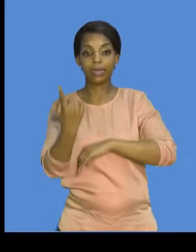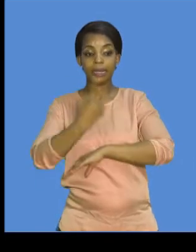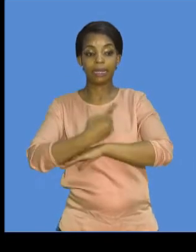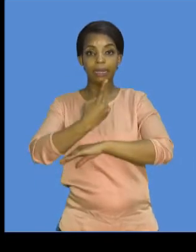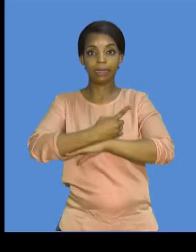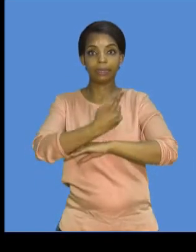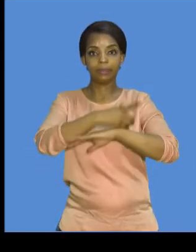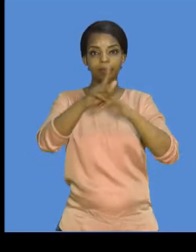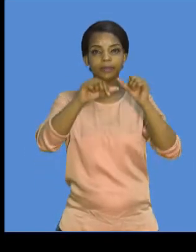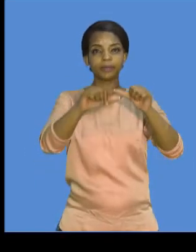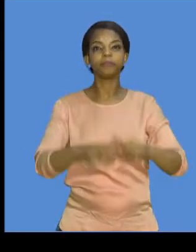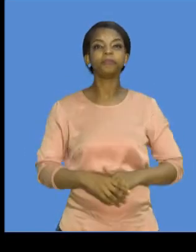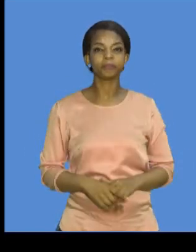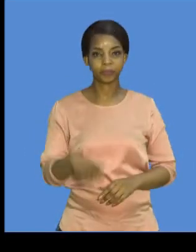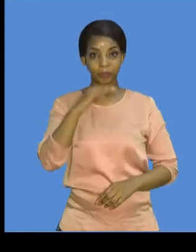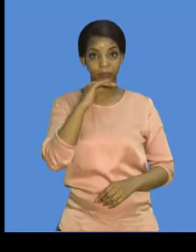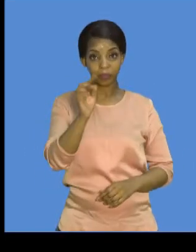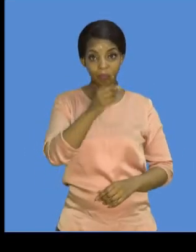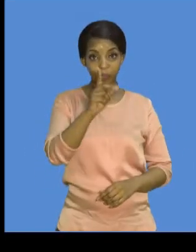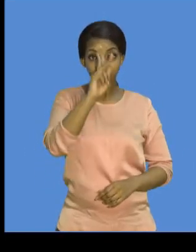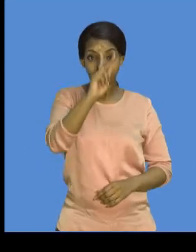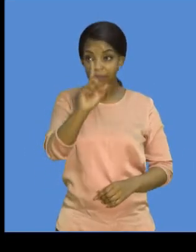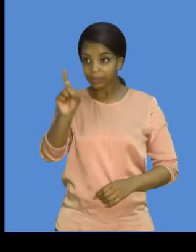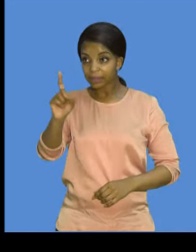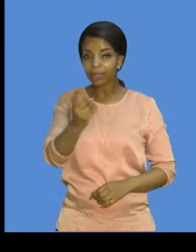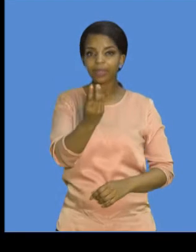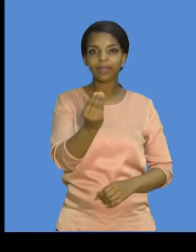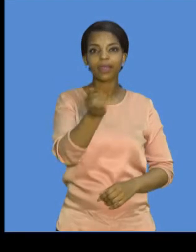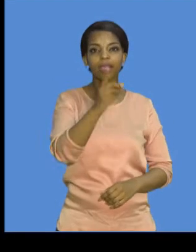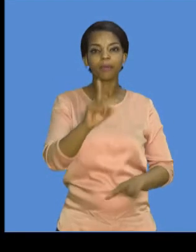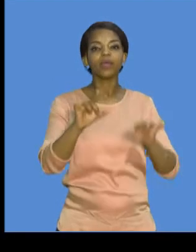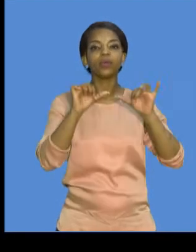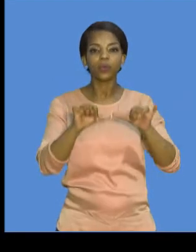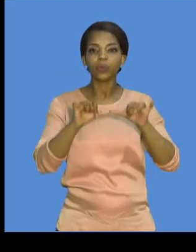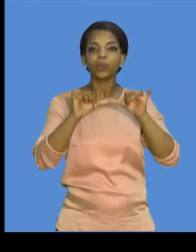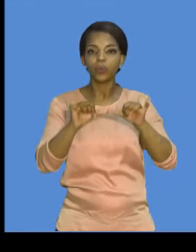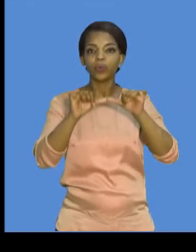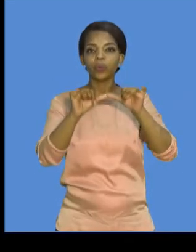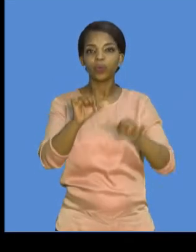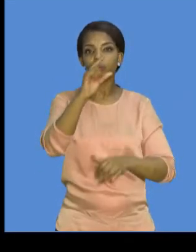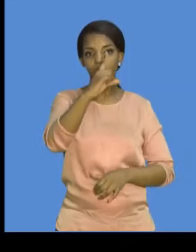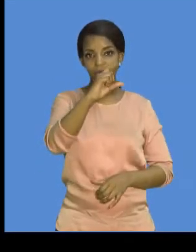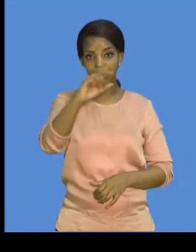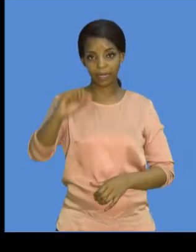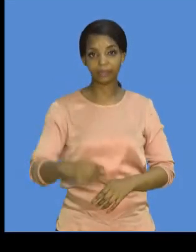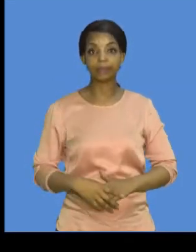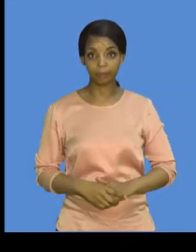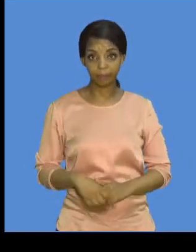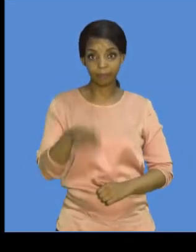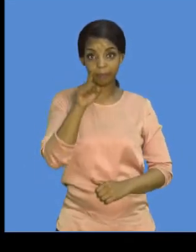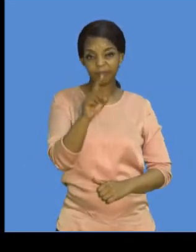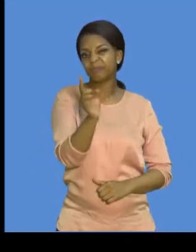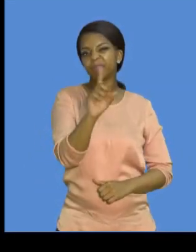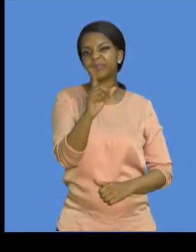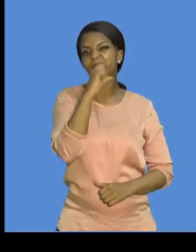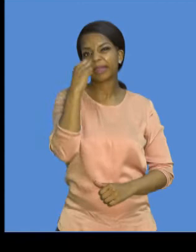continued. So you saw that this had a constant growth of 100. So that's the simple growth.